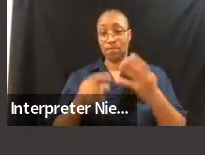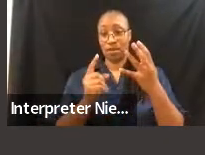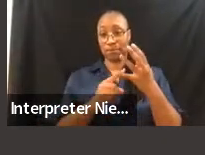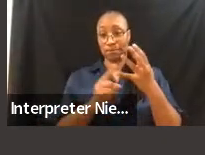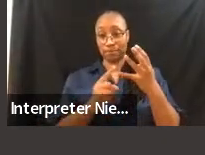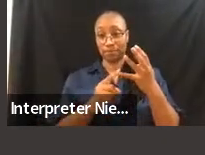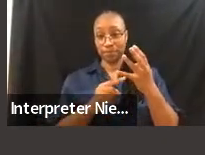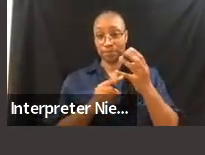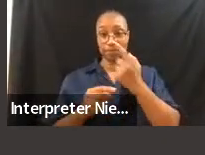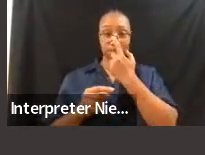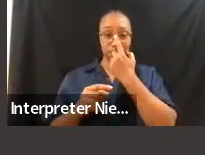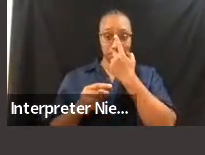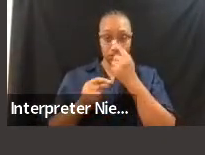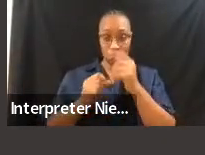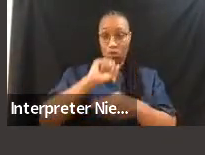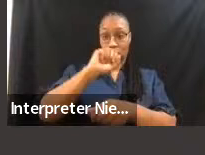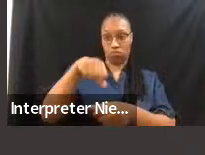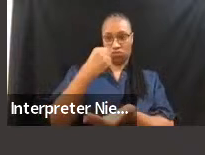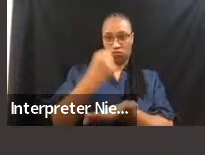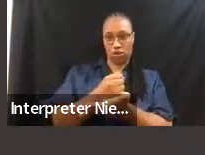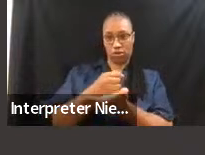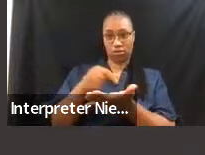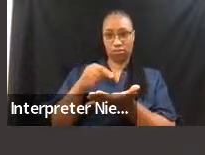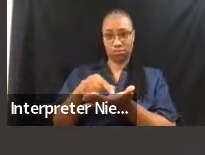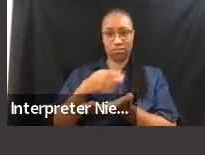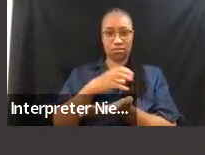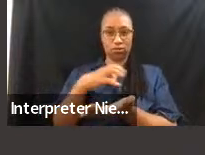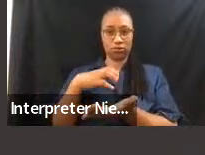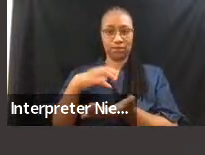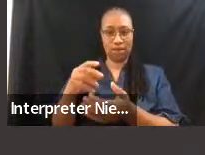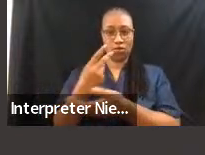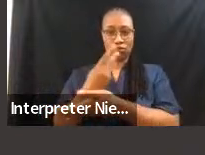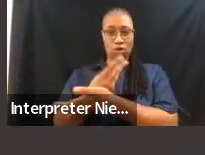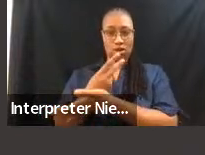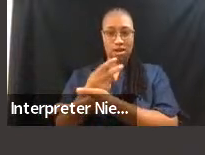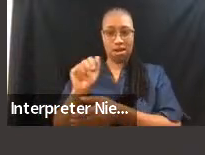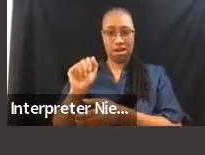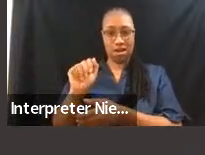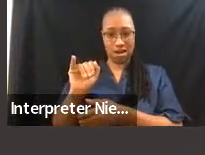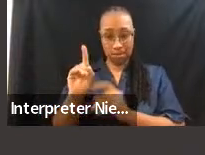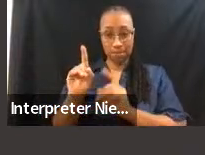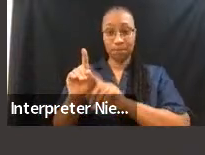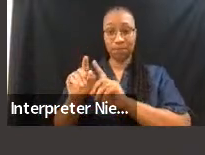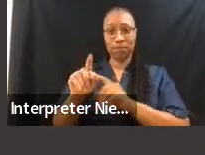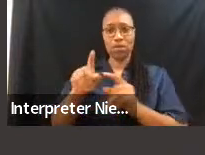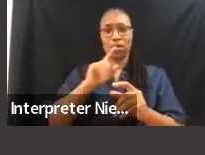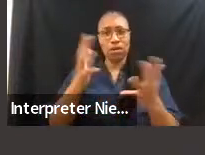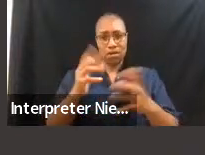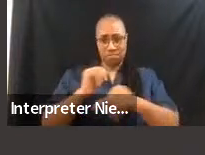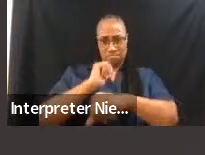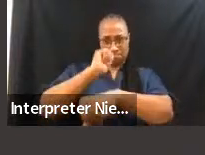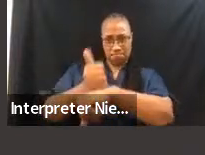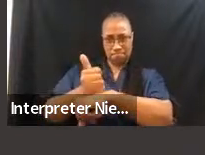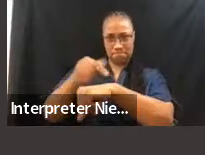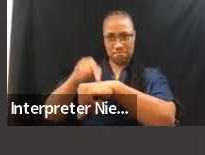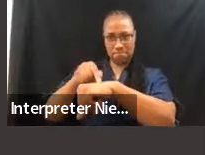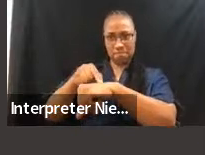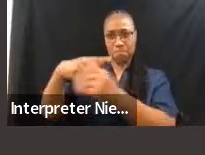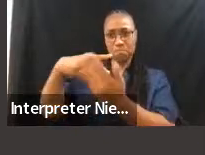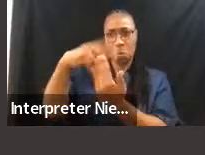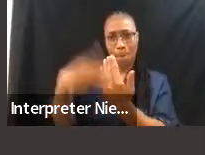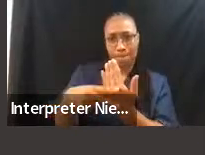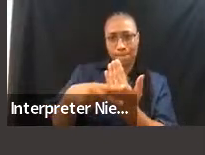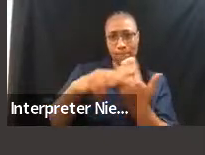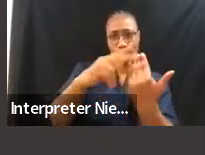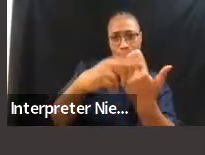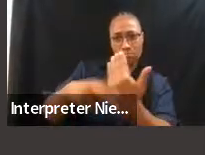to require all federally funded medical residency programs to include disability competency training, which would